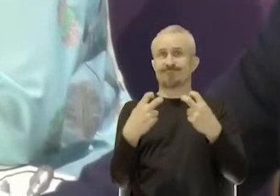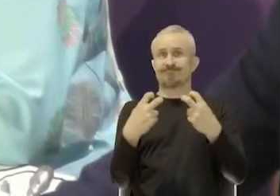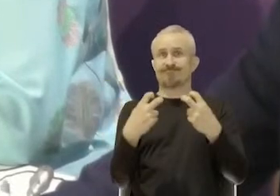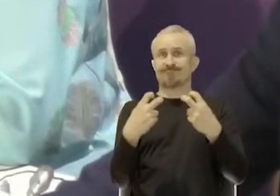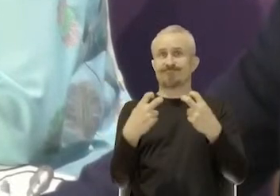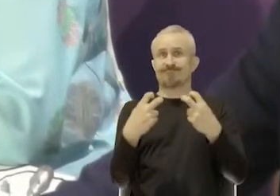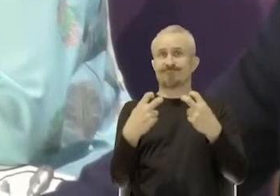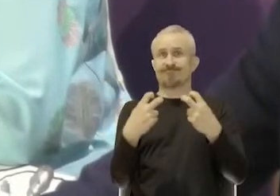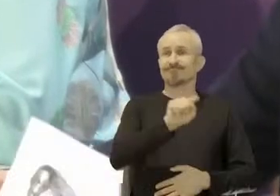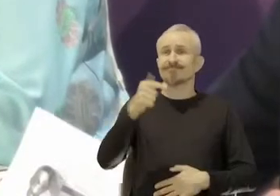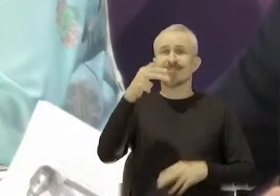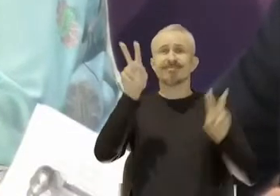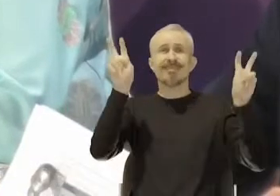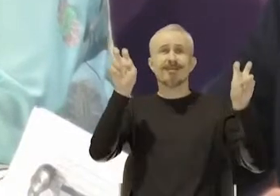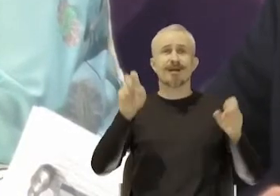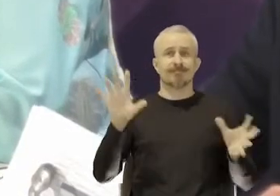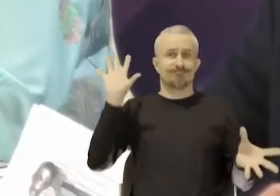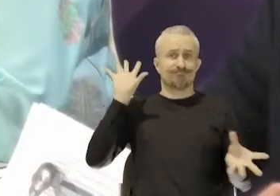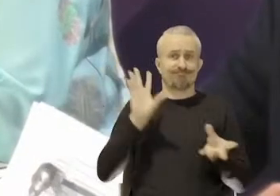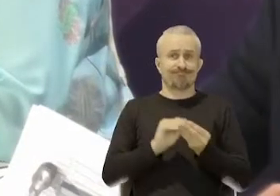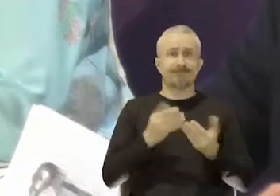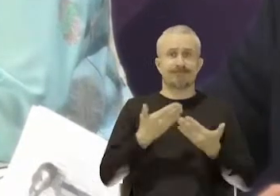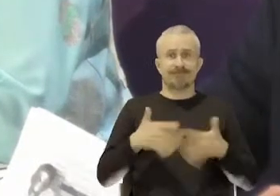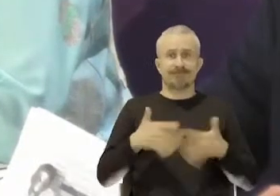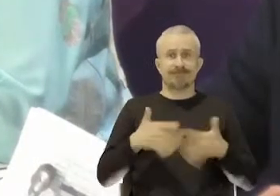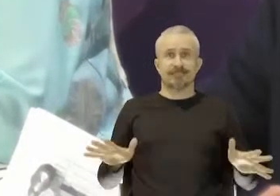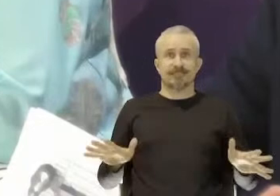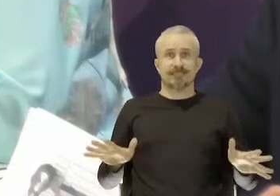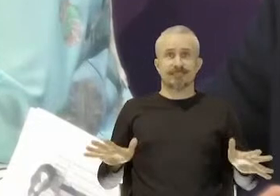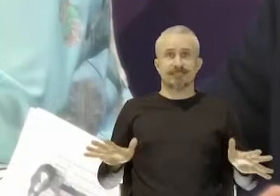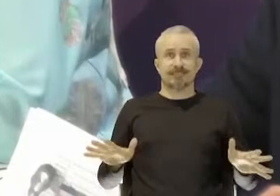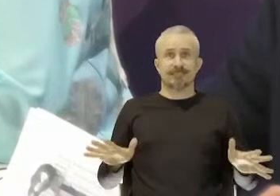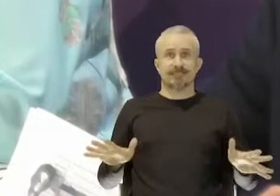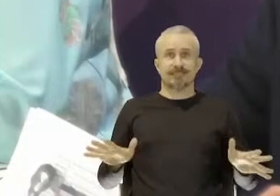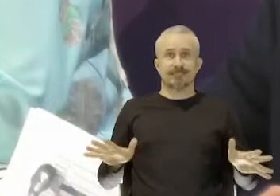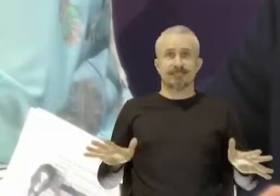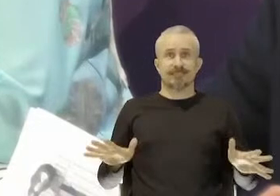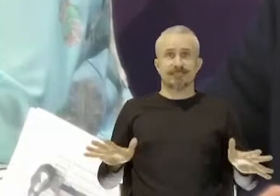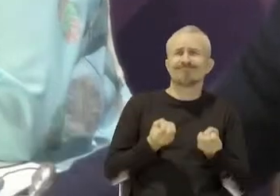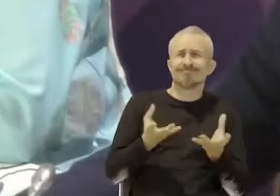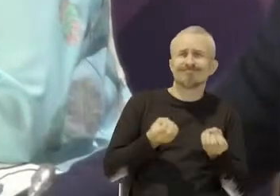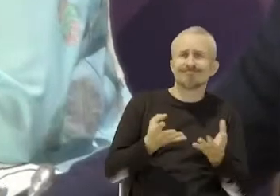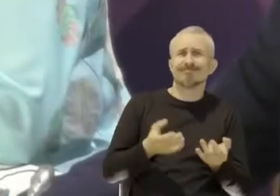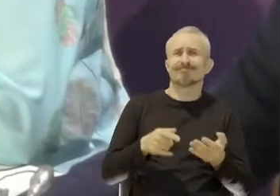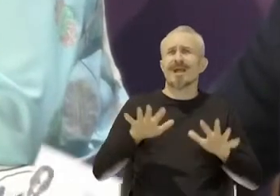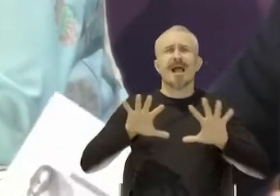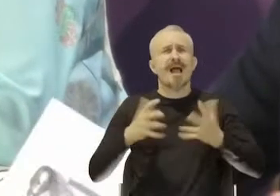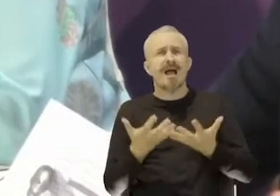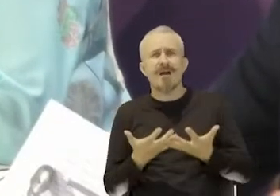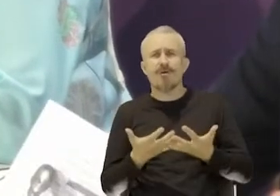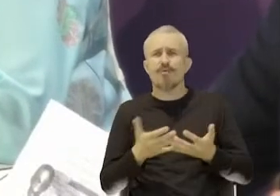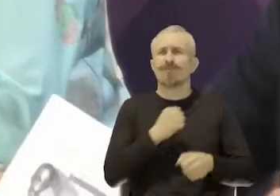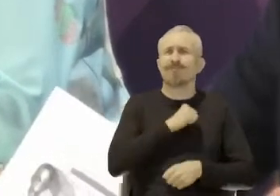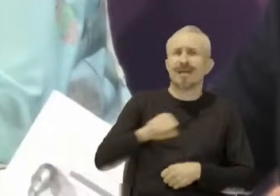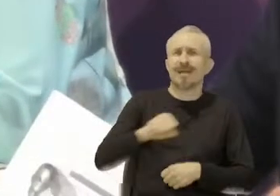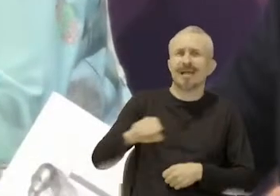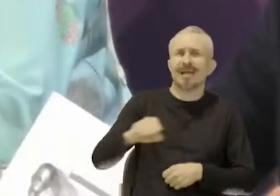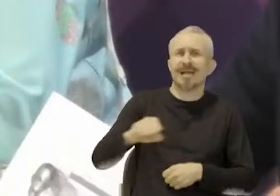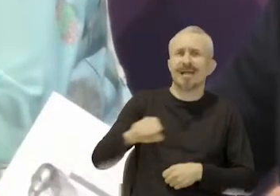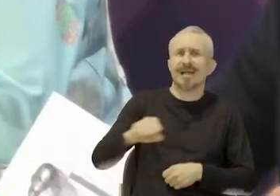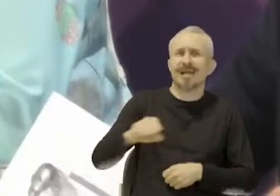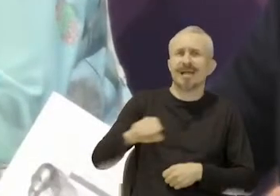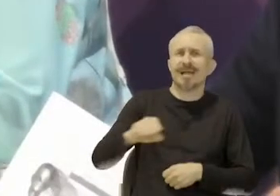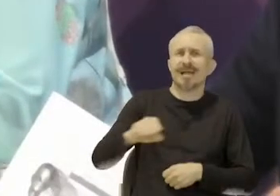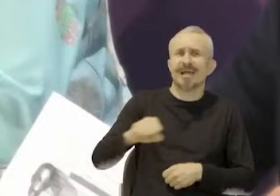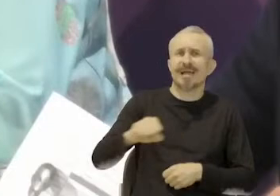the implementation of the new urban agenda. It would be important to hear your view, Excellencies,